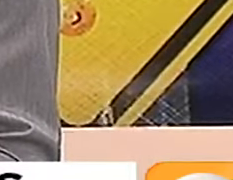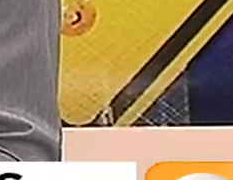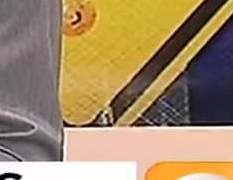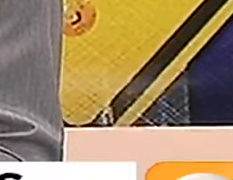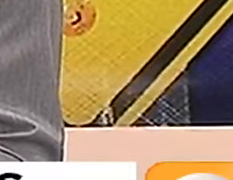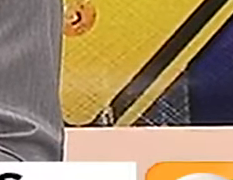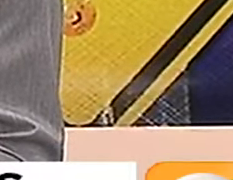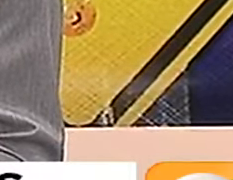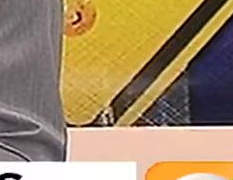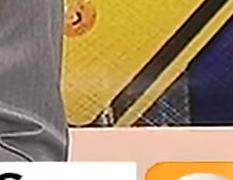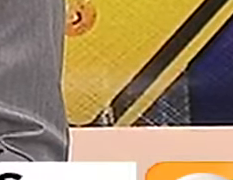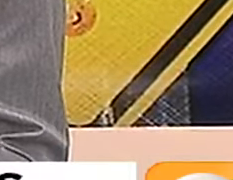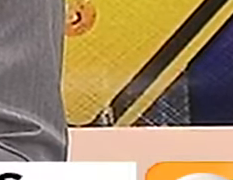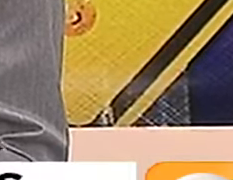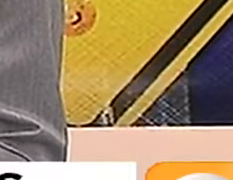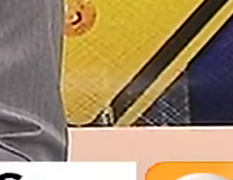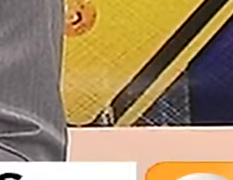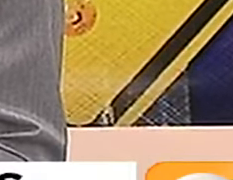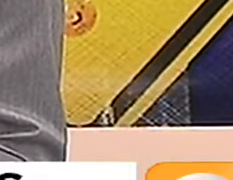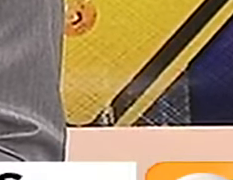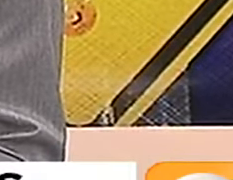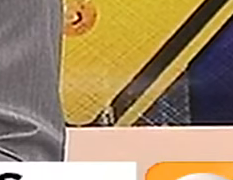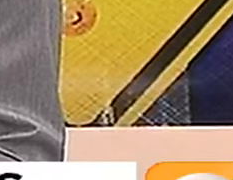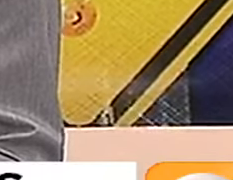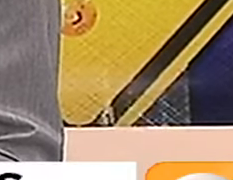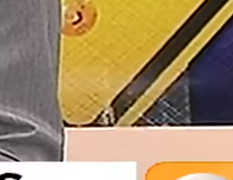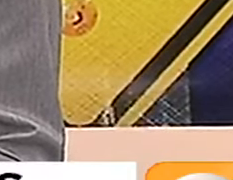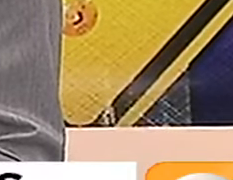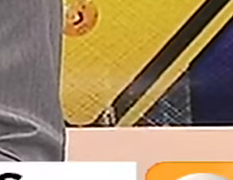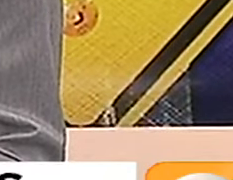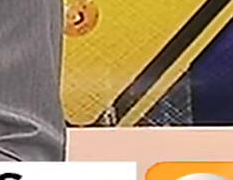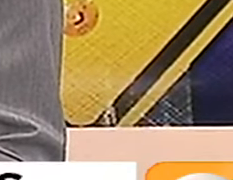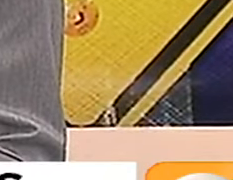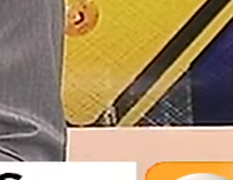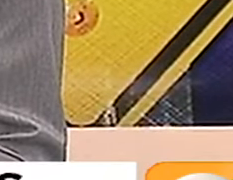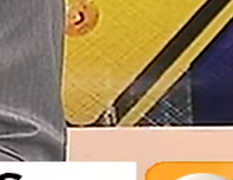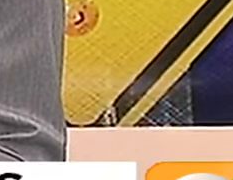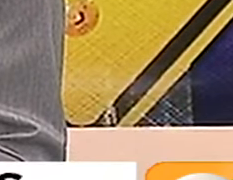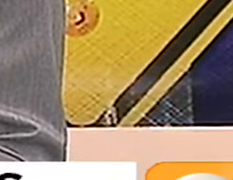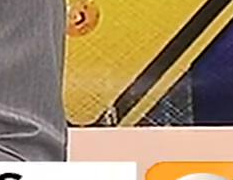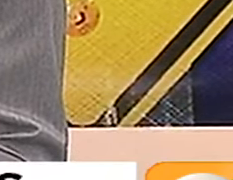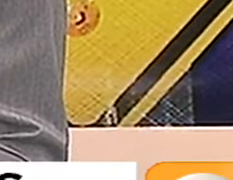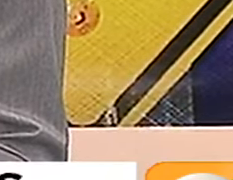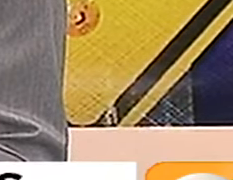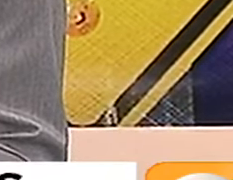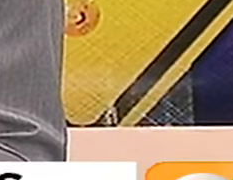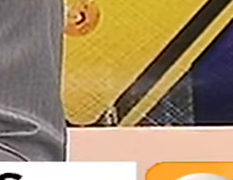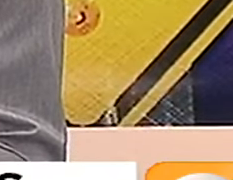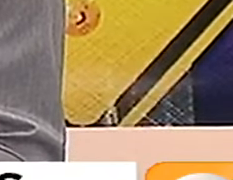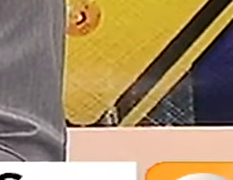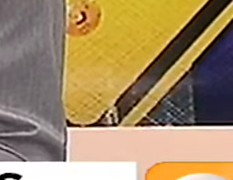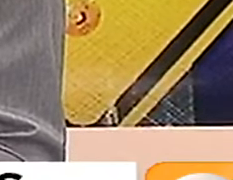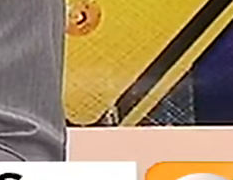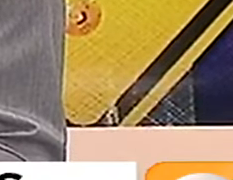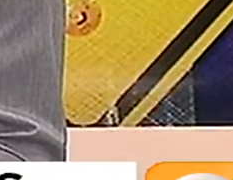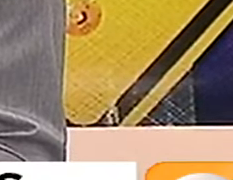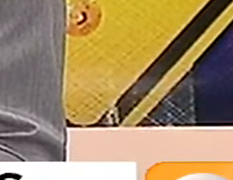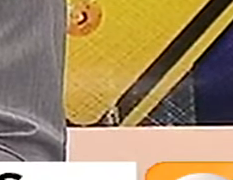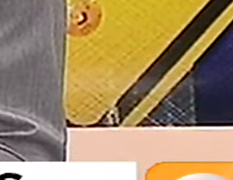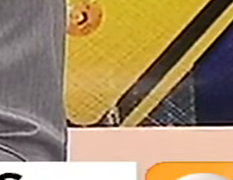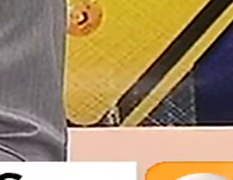asked. It is Mekana the last time Nikona Risasi Moja. Then he said, no, I didn't